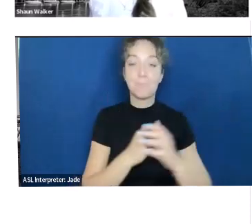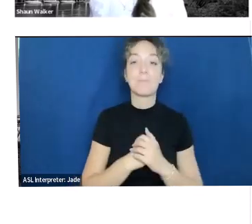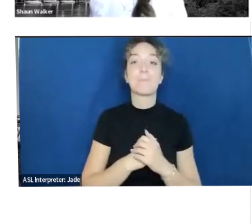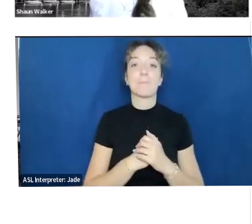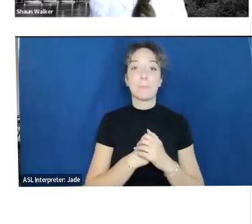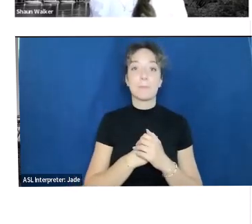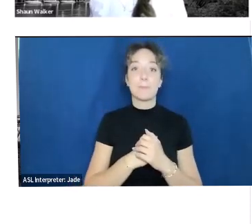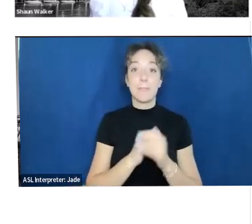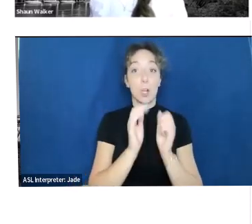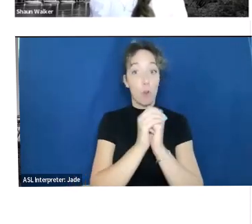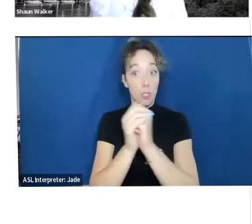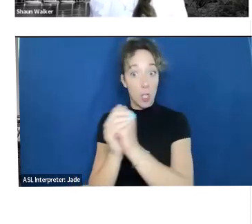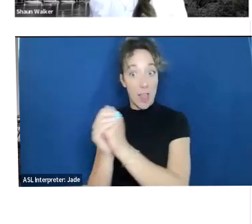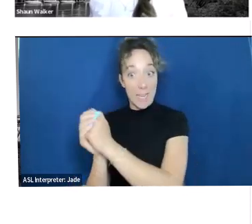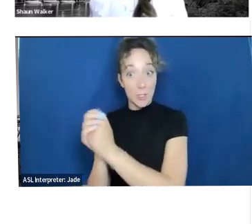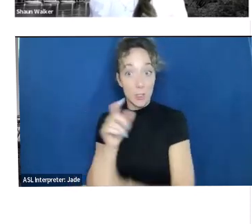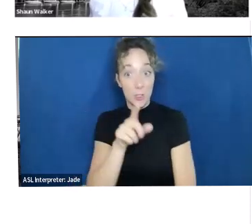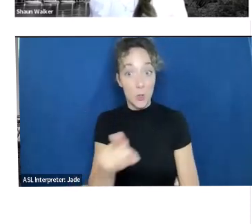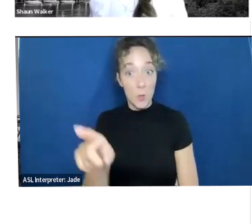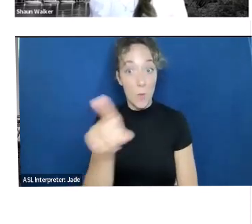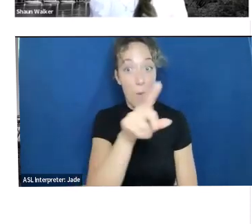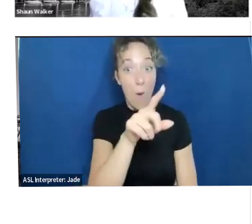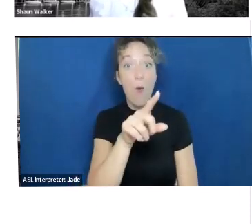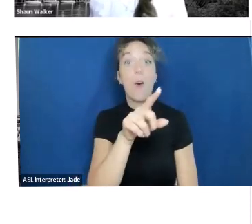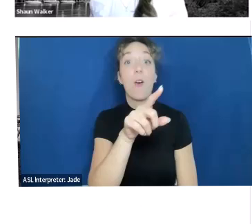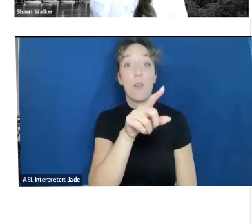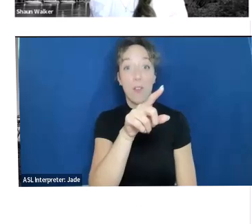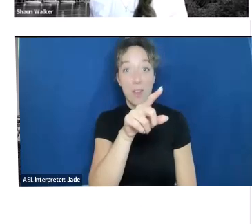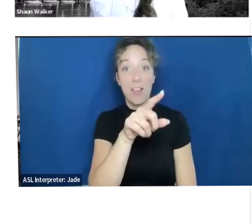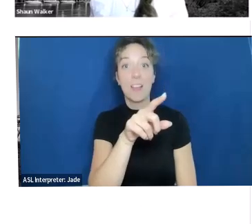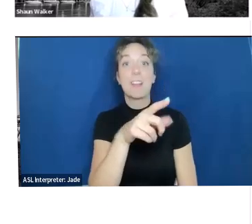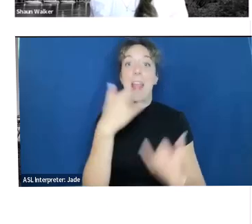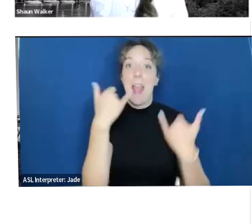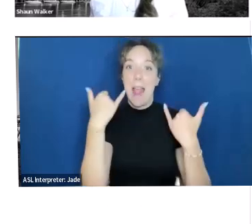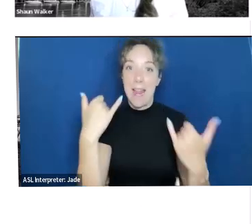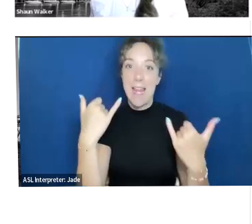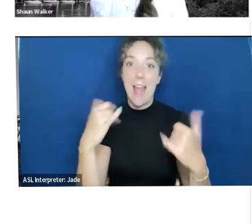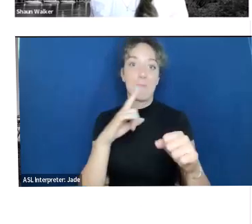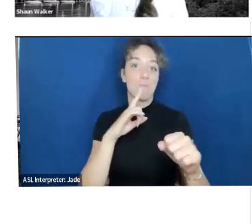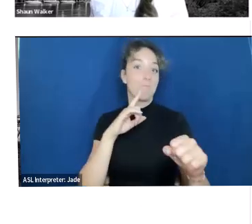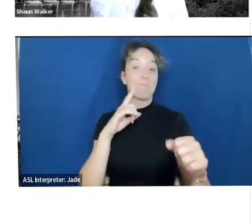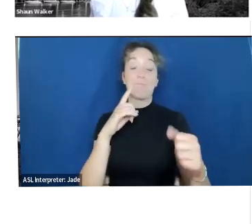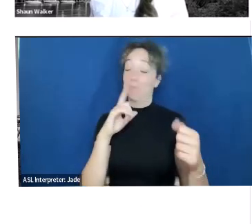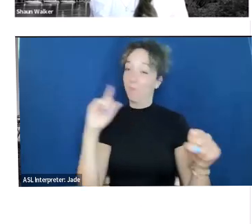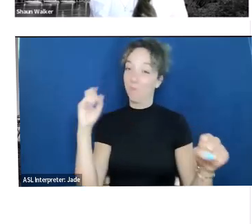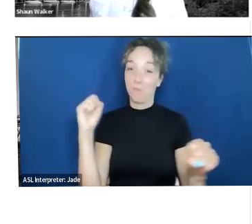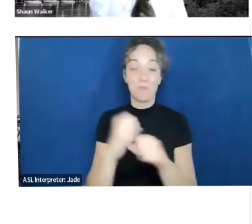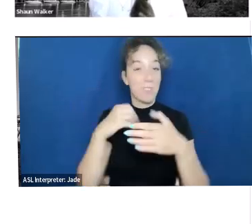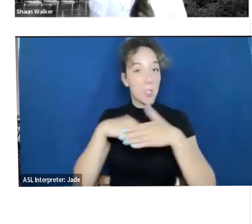Congratulations to you all because you are officially in the EOY homestretch.